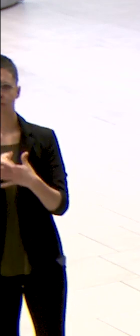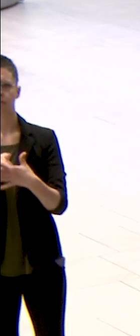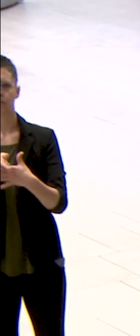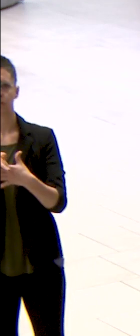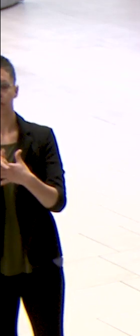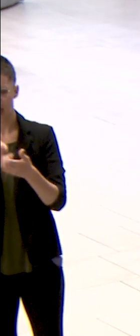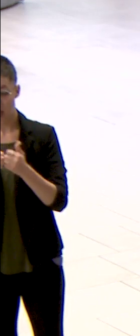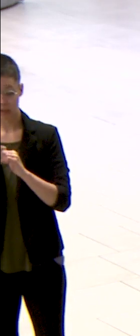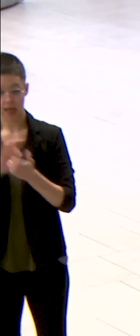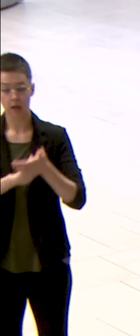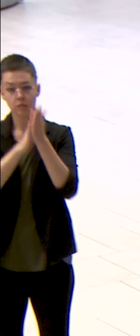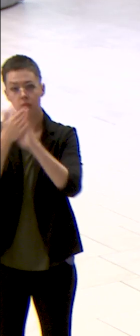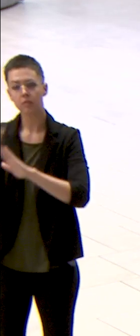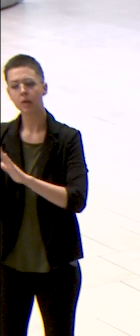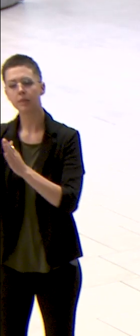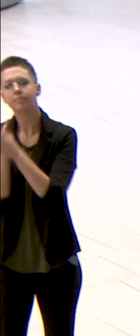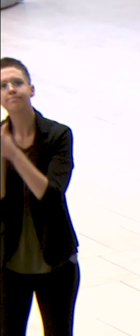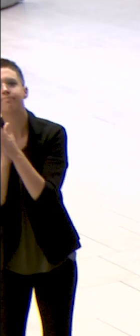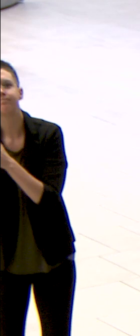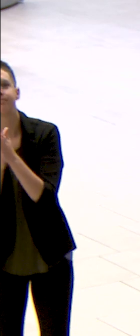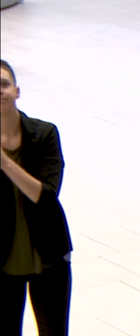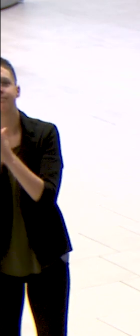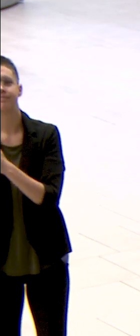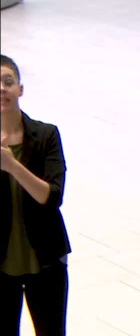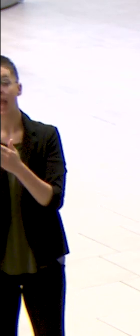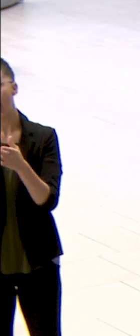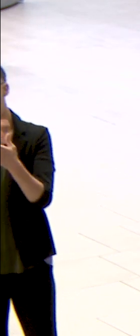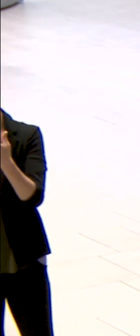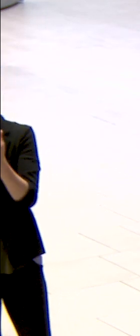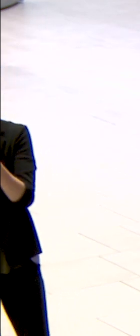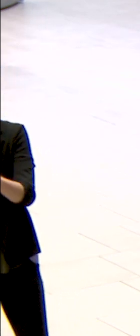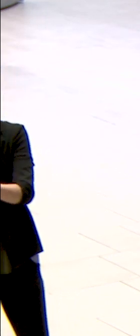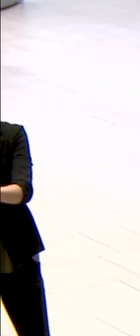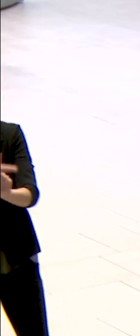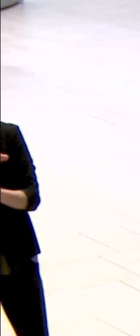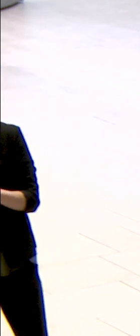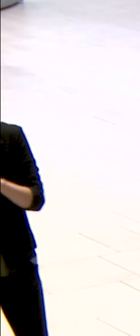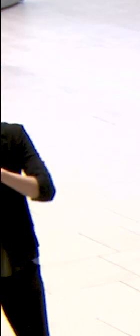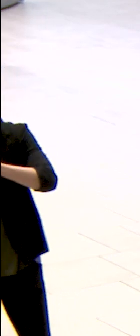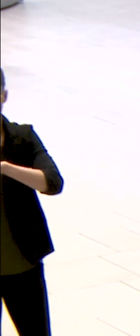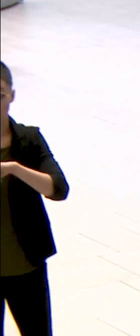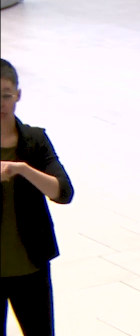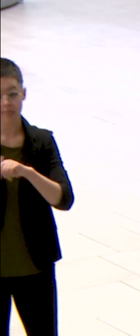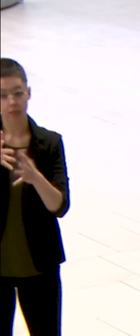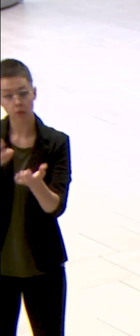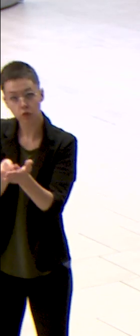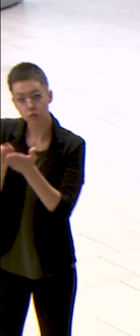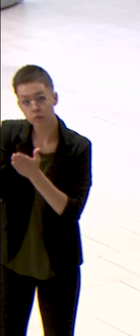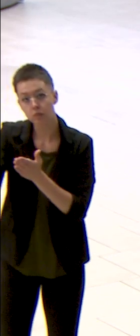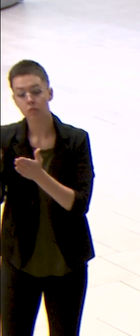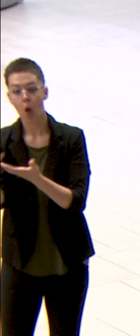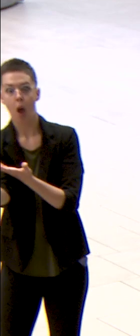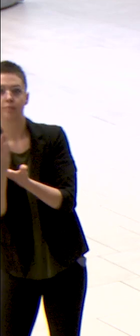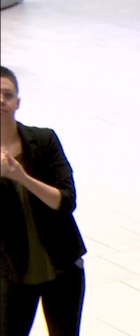how do you translate that into something motivational for them, right? And influence their ability to either purchase or engage with the brand that you're trying to promote.